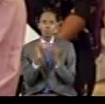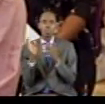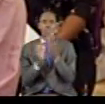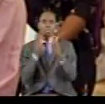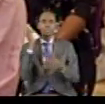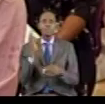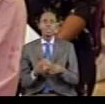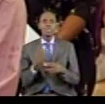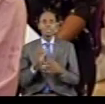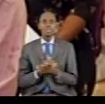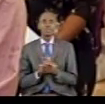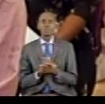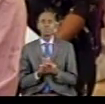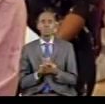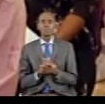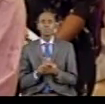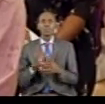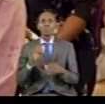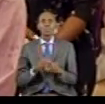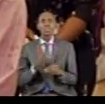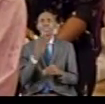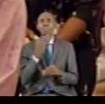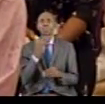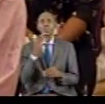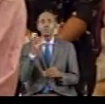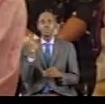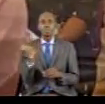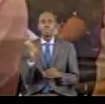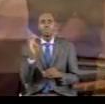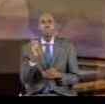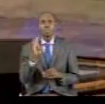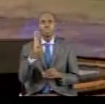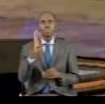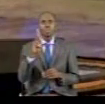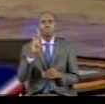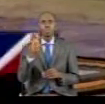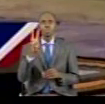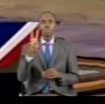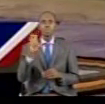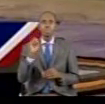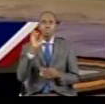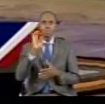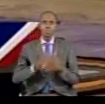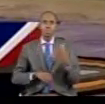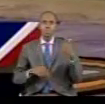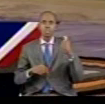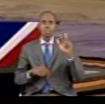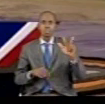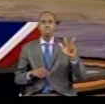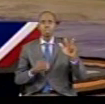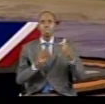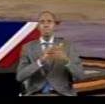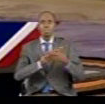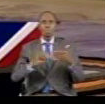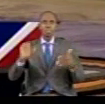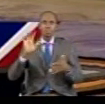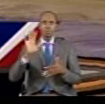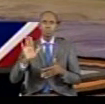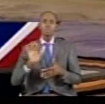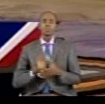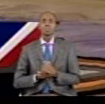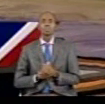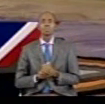name. Hebrews chapter 13. Verse 5, Hebrews chapter 13, verse